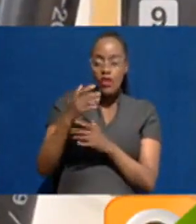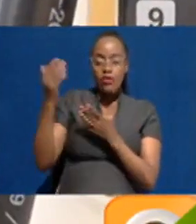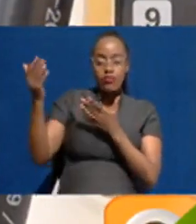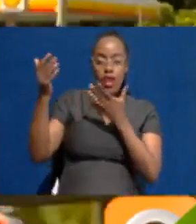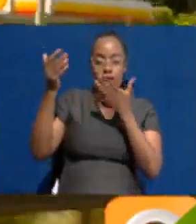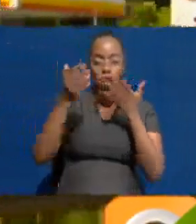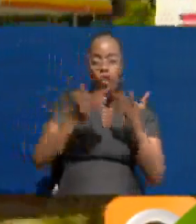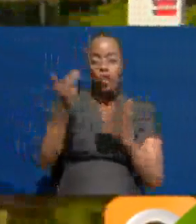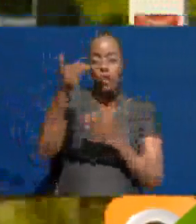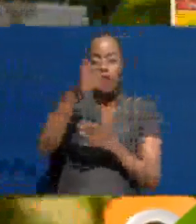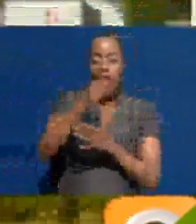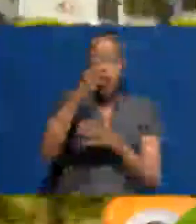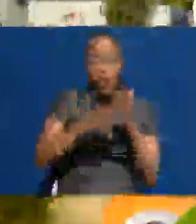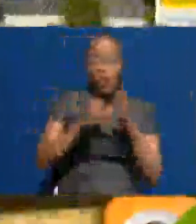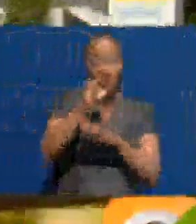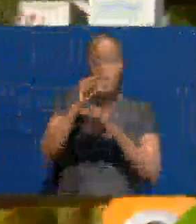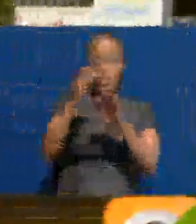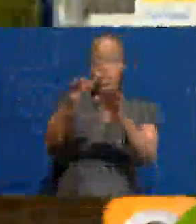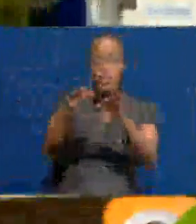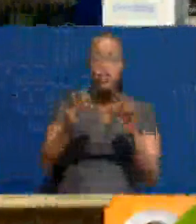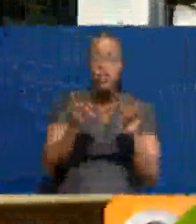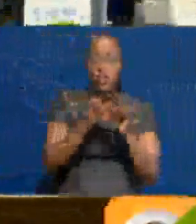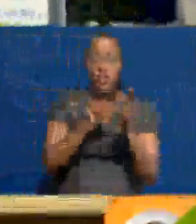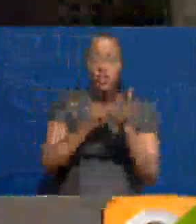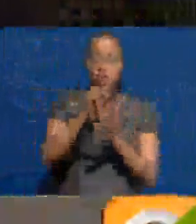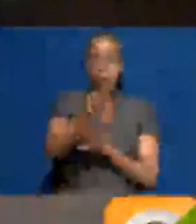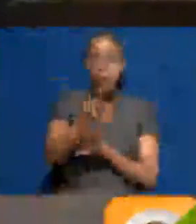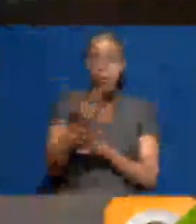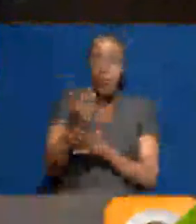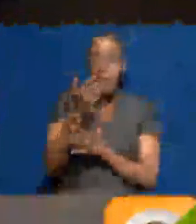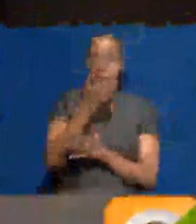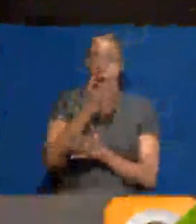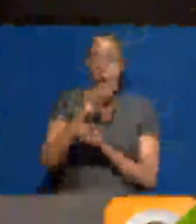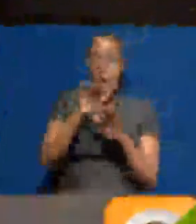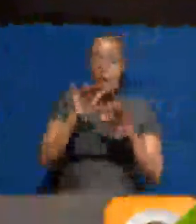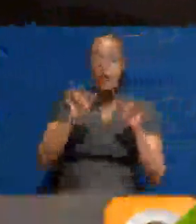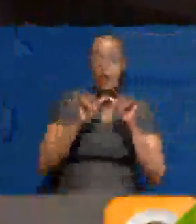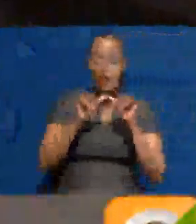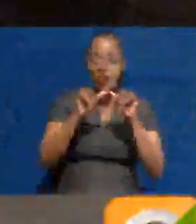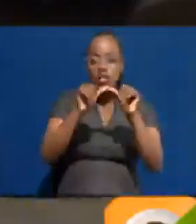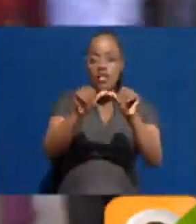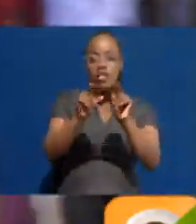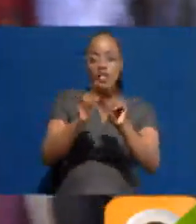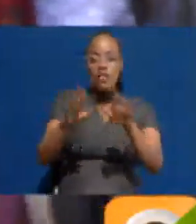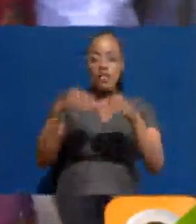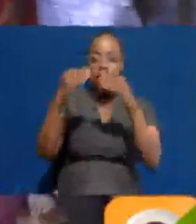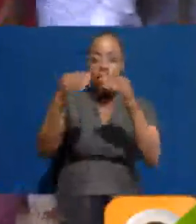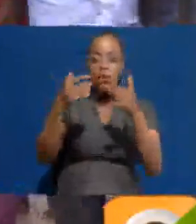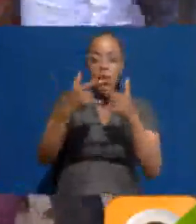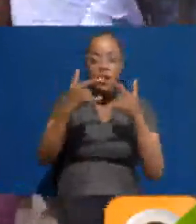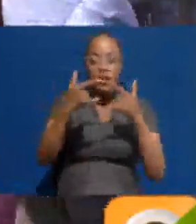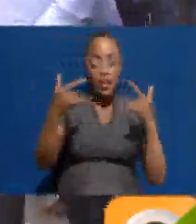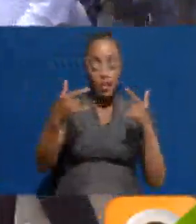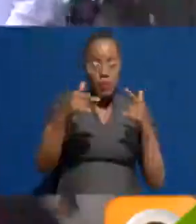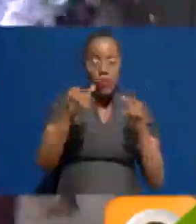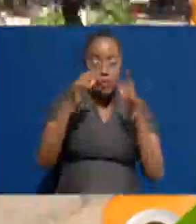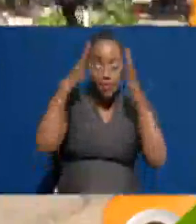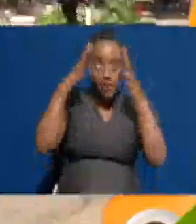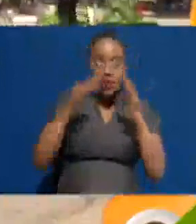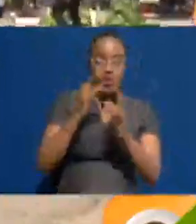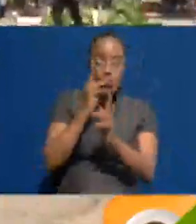The National Treasury is once again expected to compensate oil marketers for the continued trim on supplier margins. The decision to leave the